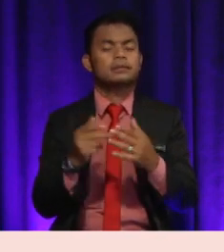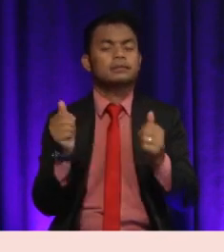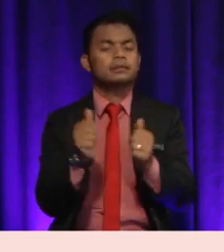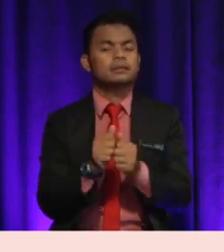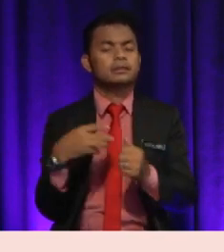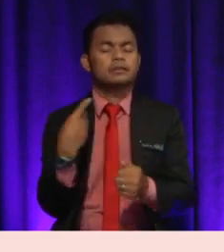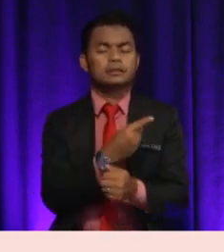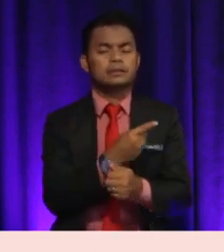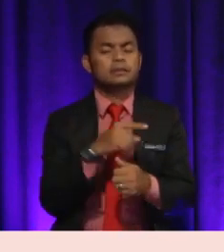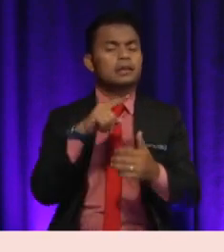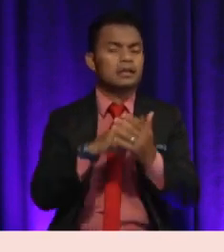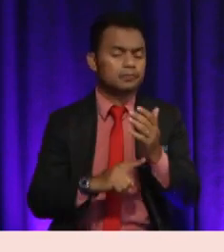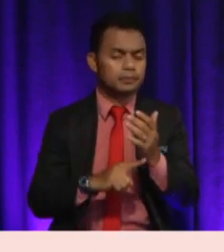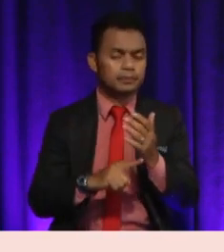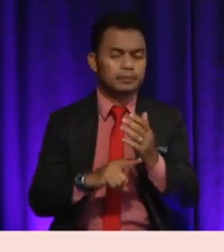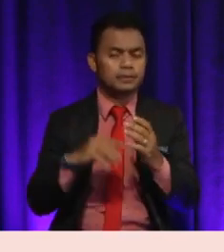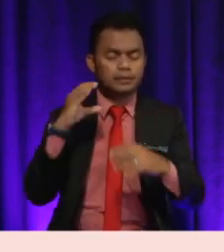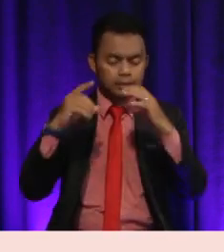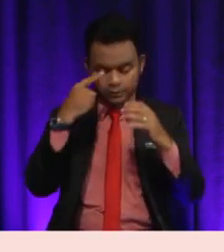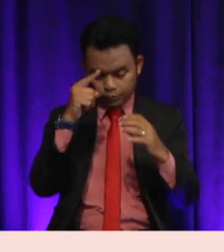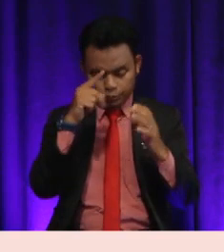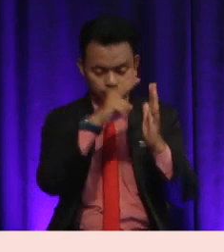or techniques for reading comprehension?